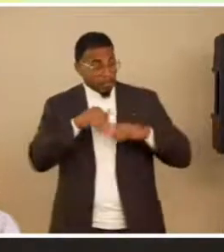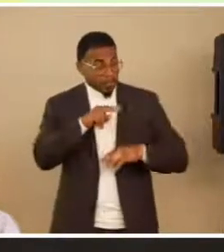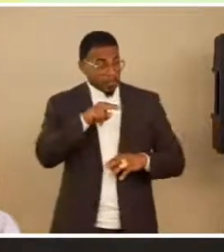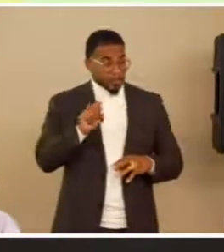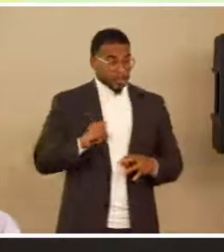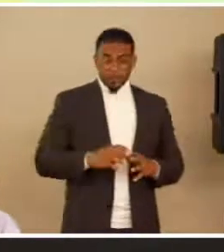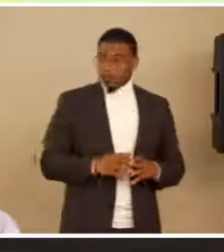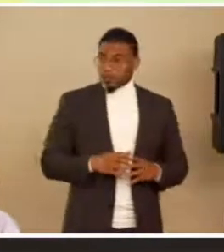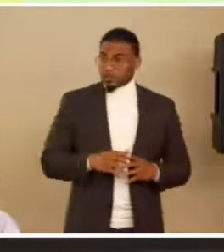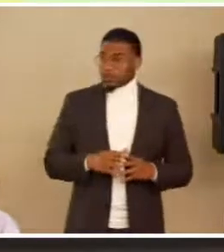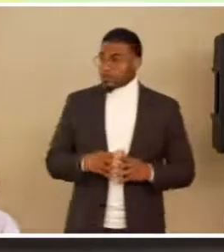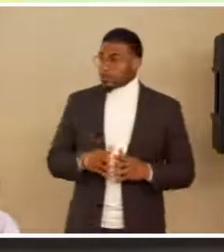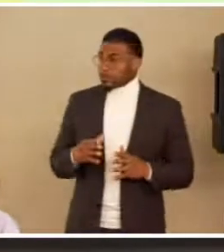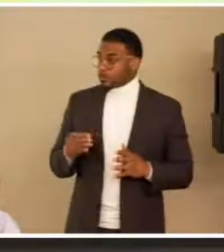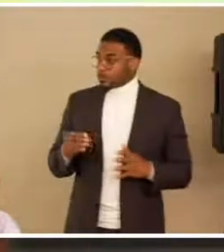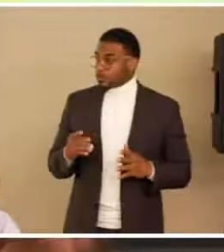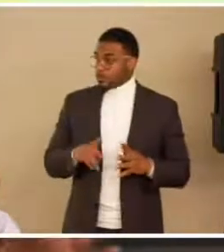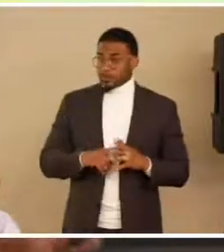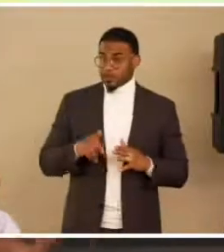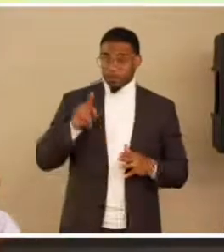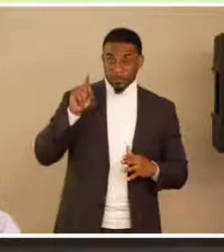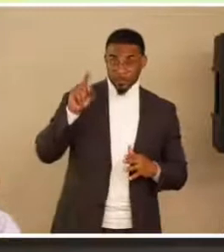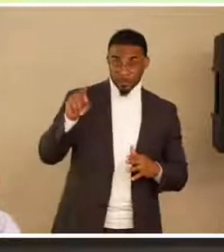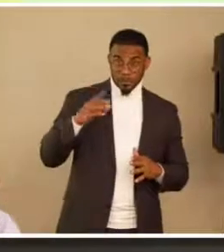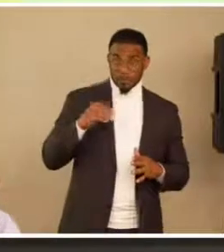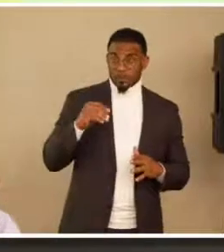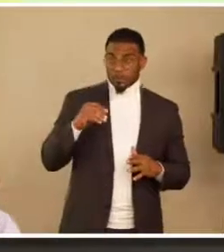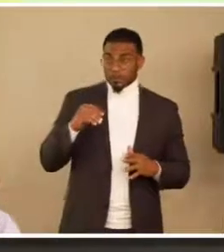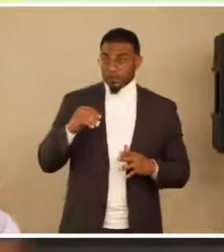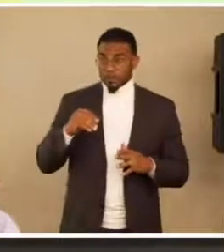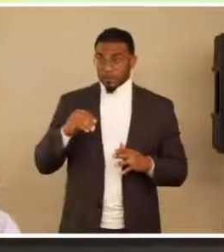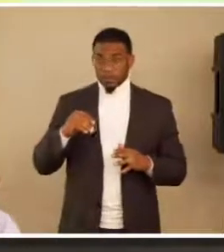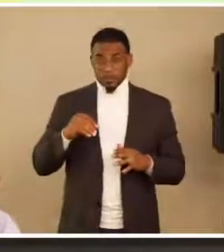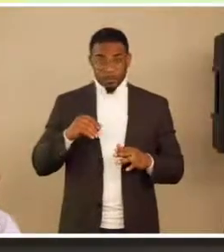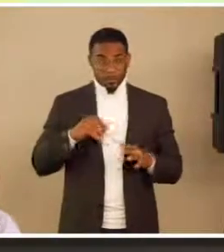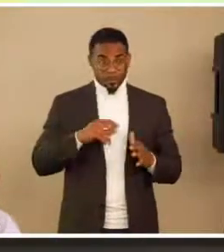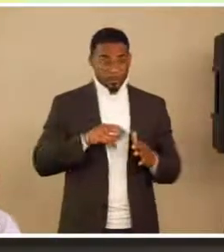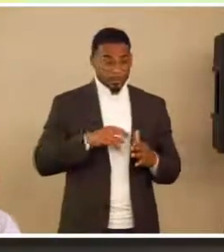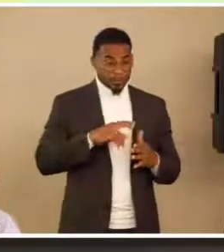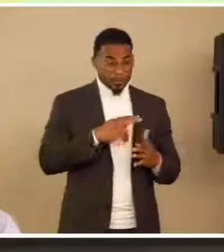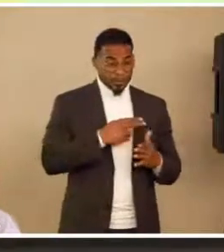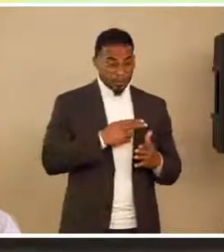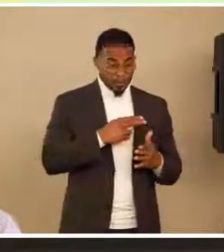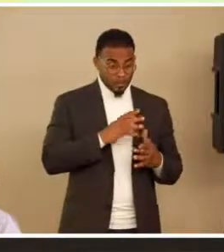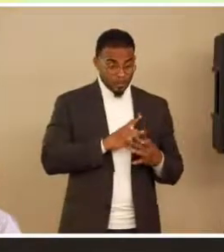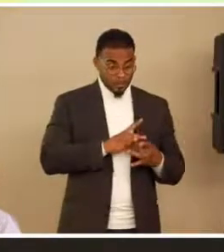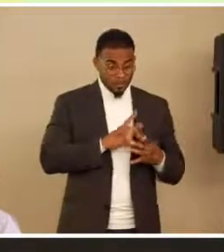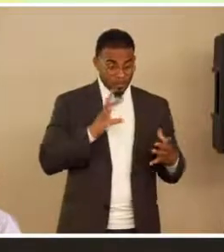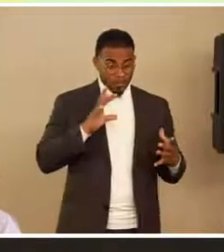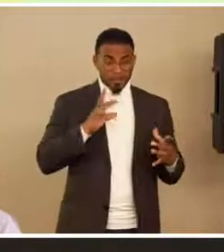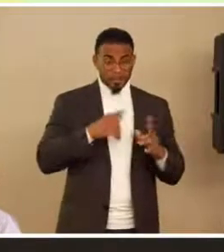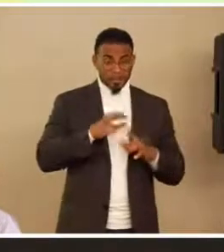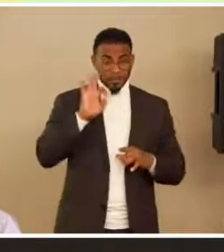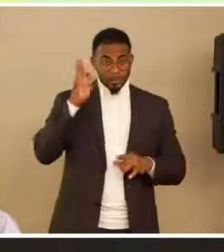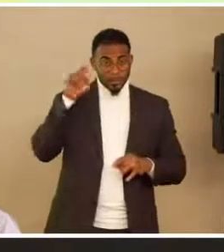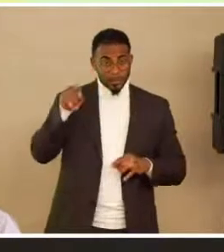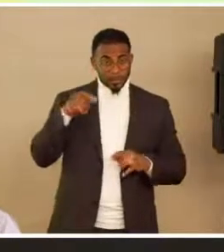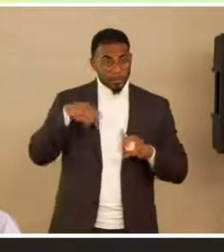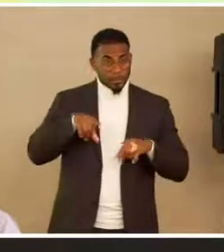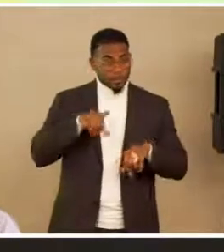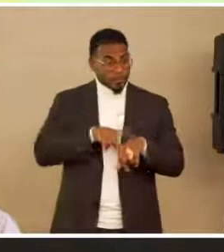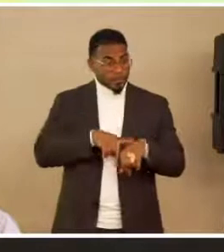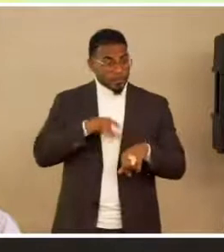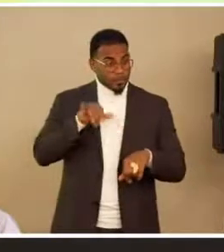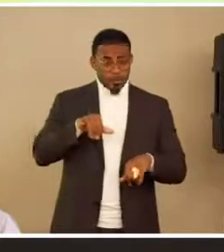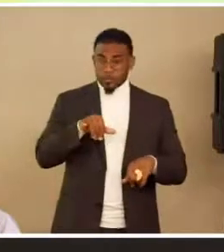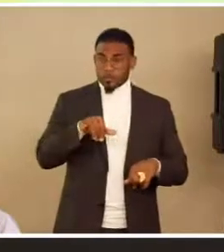United States and fled and expatriated themselves to France at a